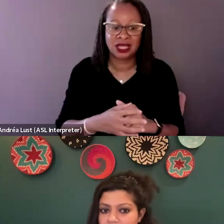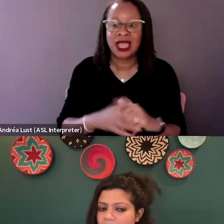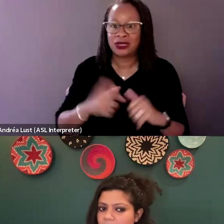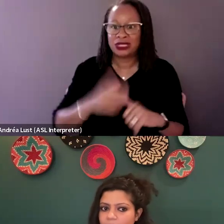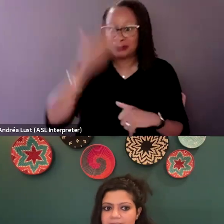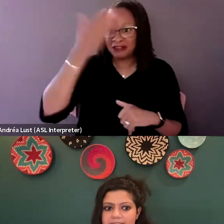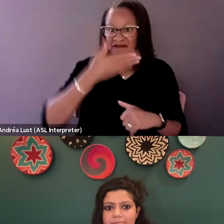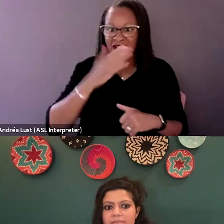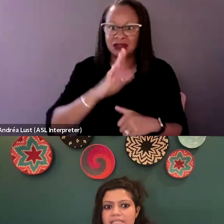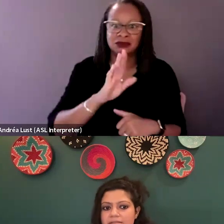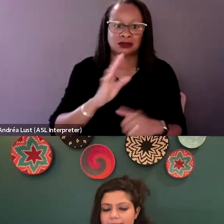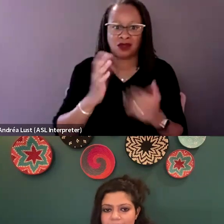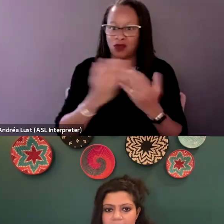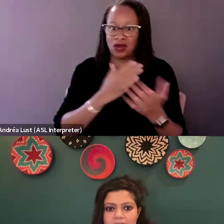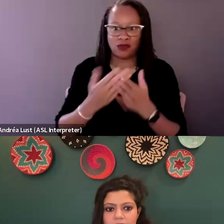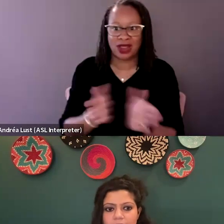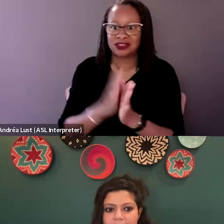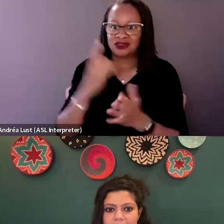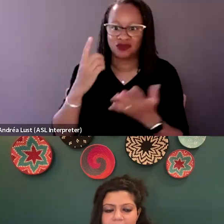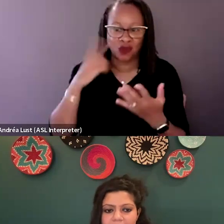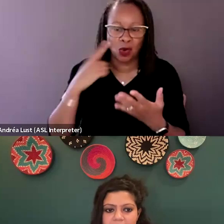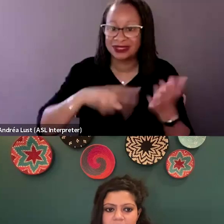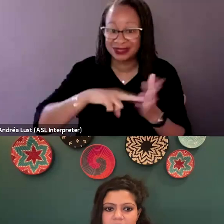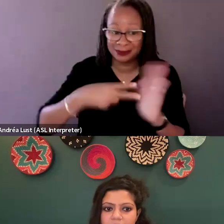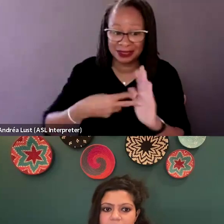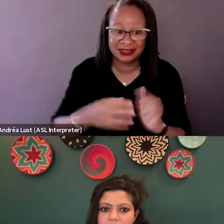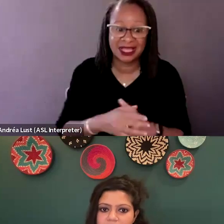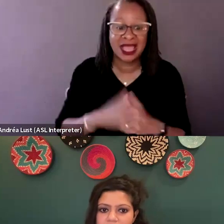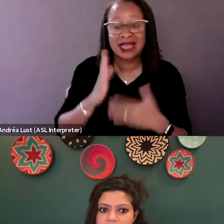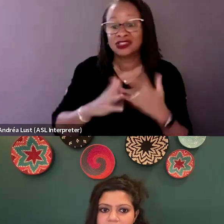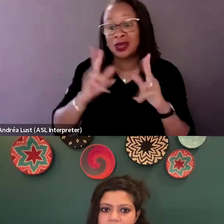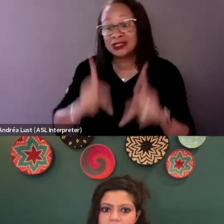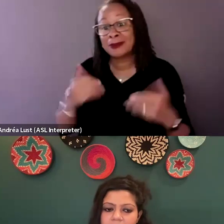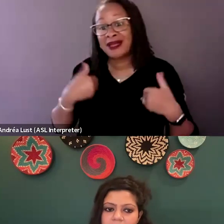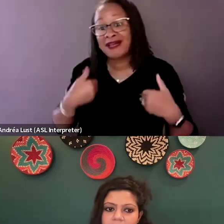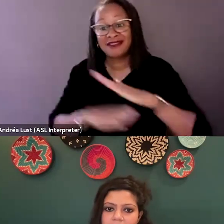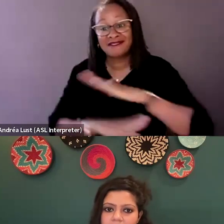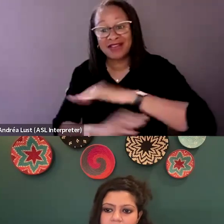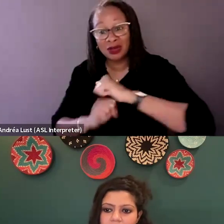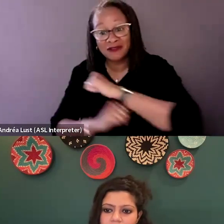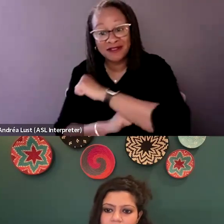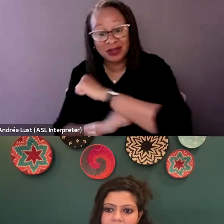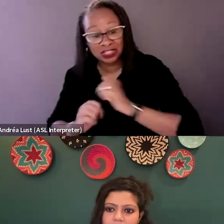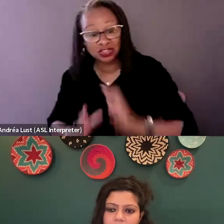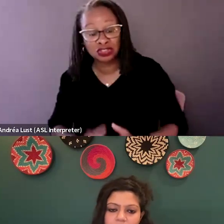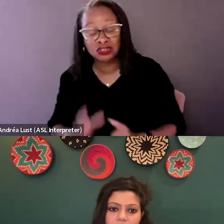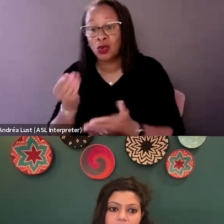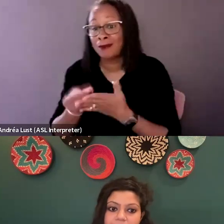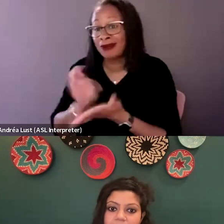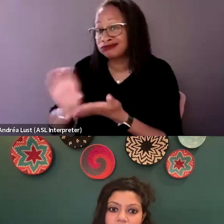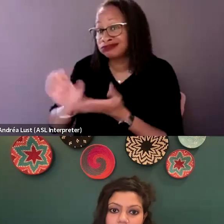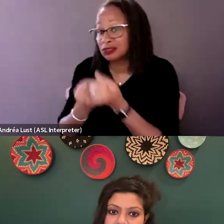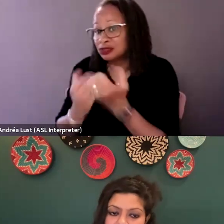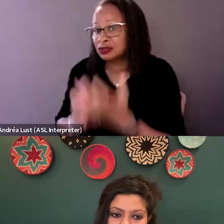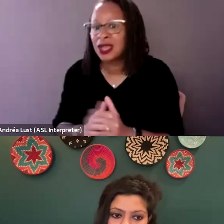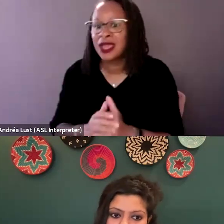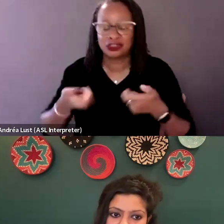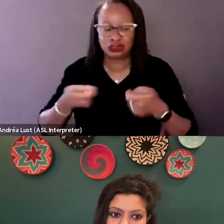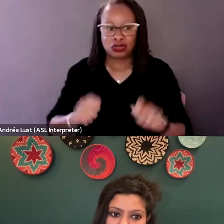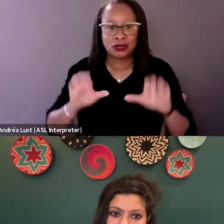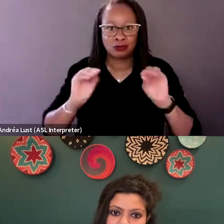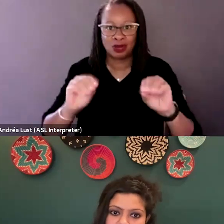some of that has been removed just because now there are enough of us here from here who have those